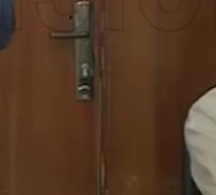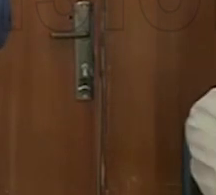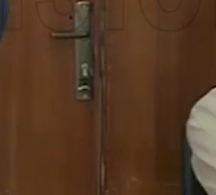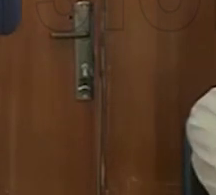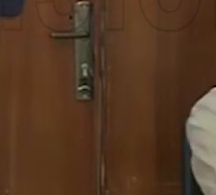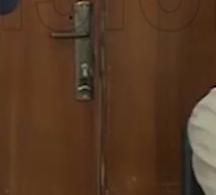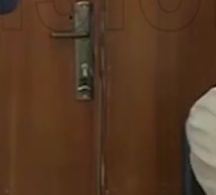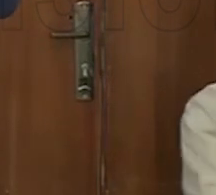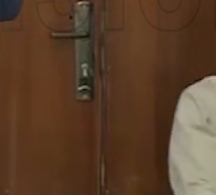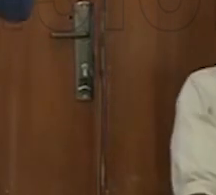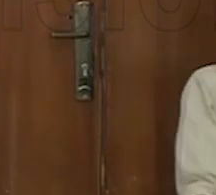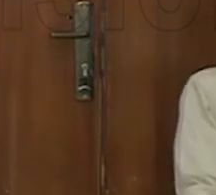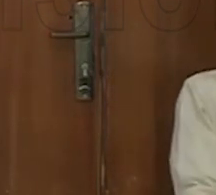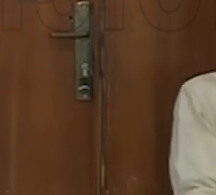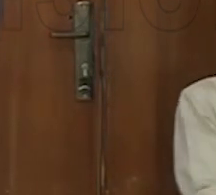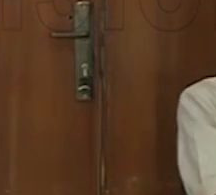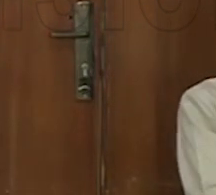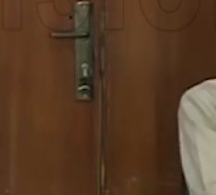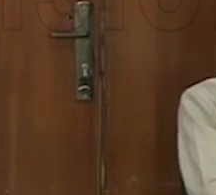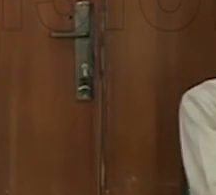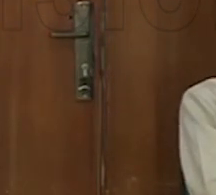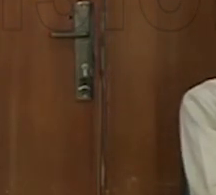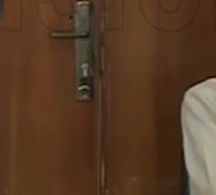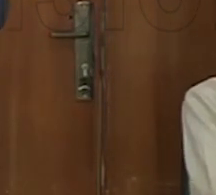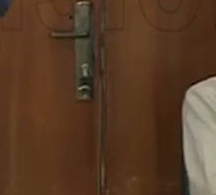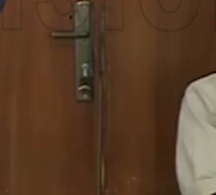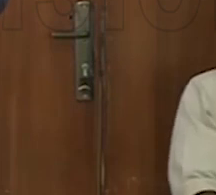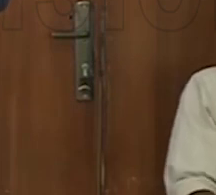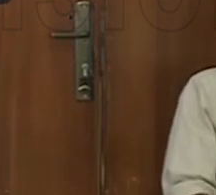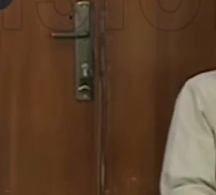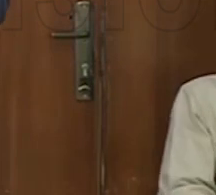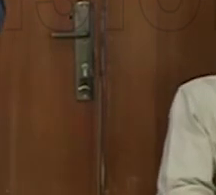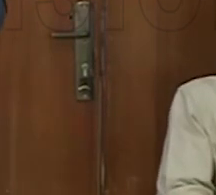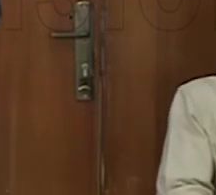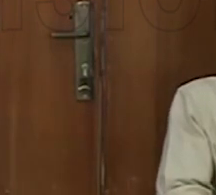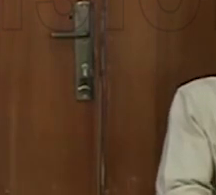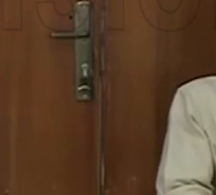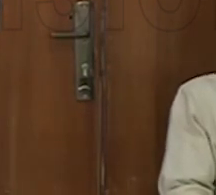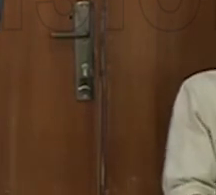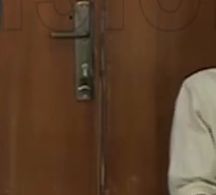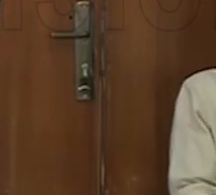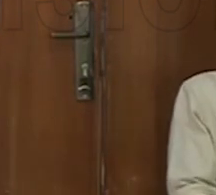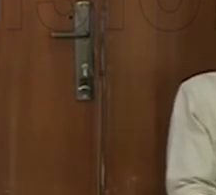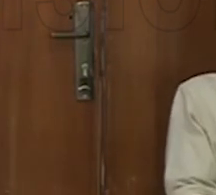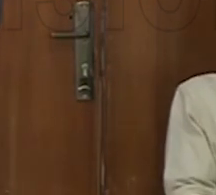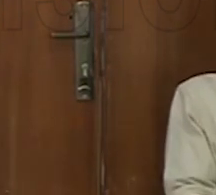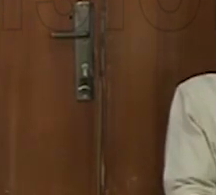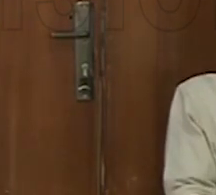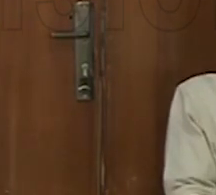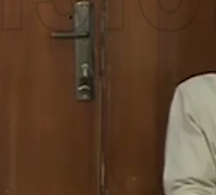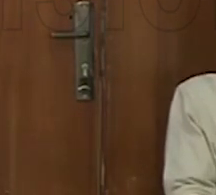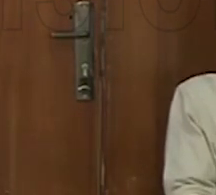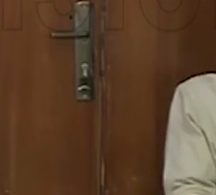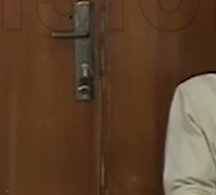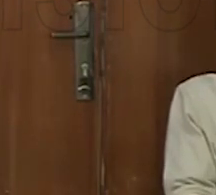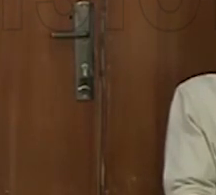for COVID-19. Now, I would like to know if we are planning to record the relevant data to enable studies